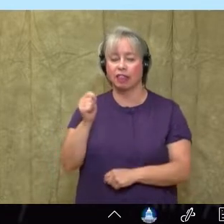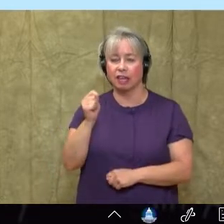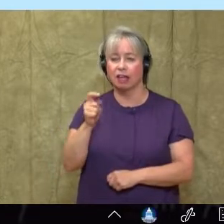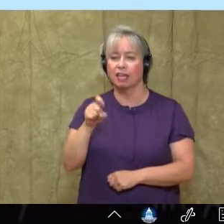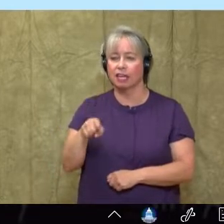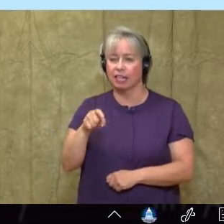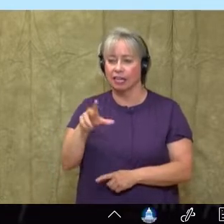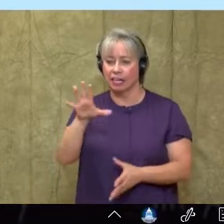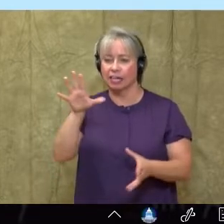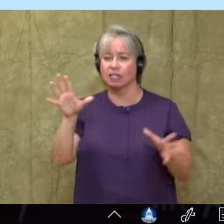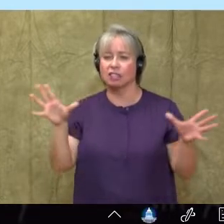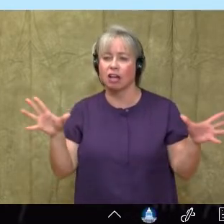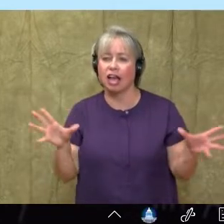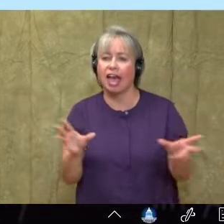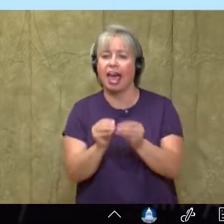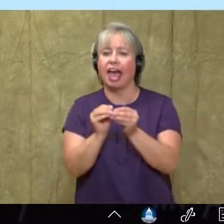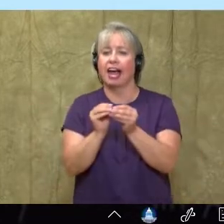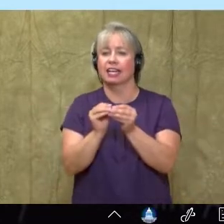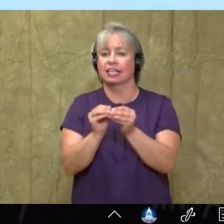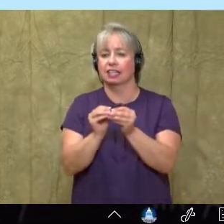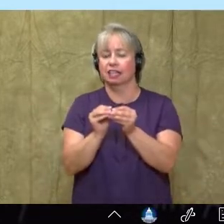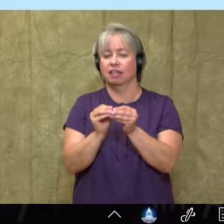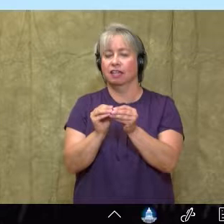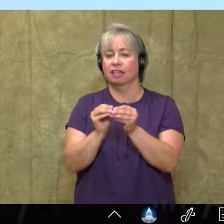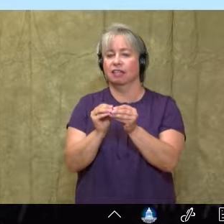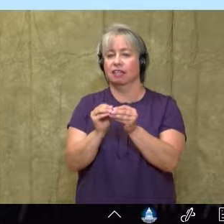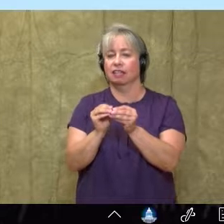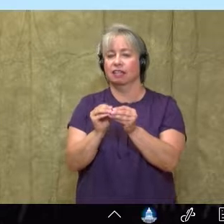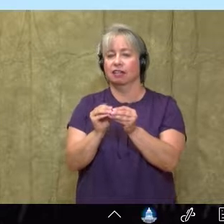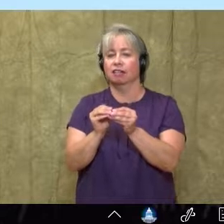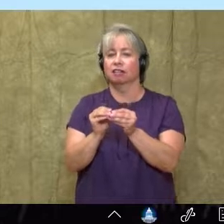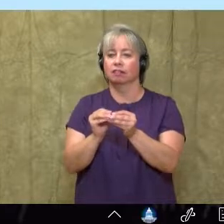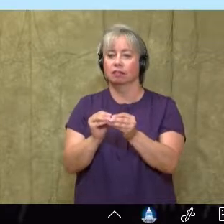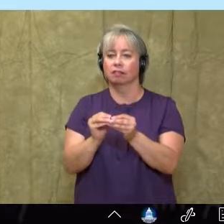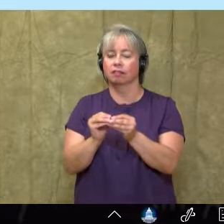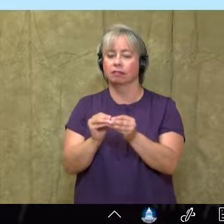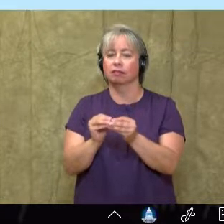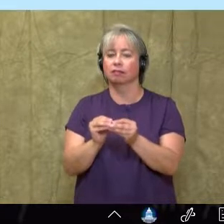add those two numbers. So we're going to add these two numbers.